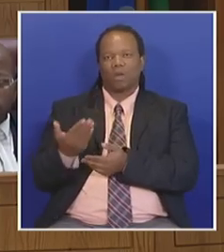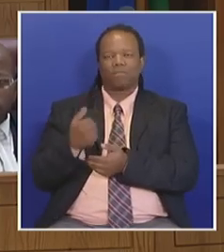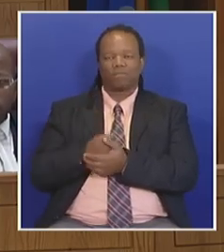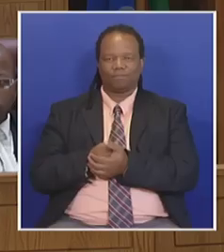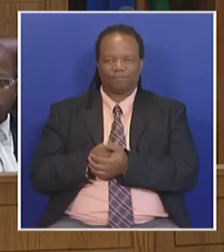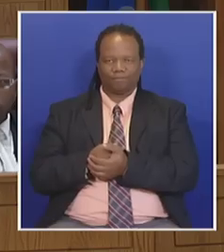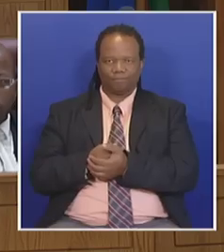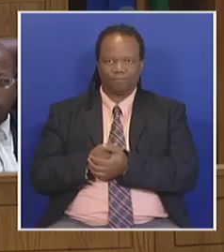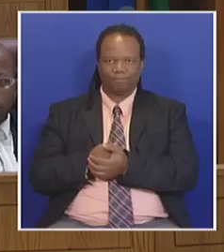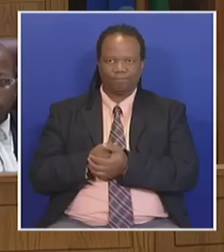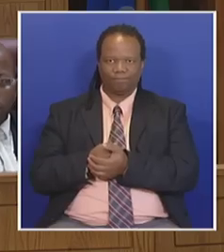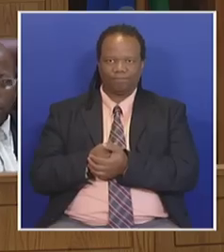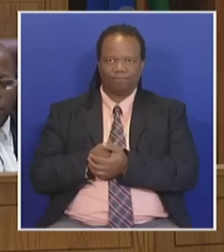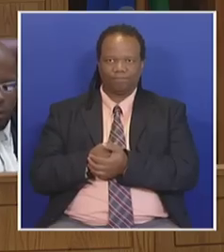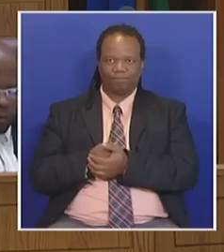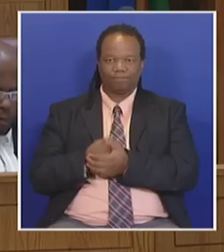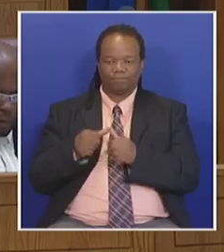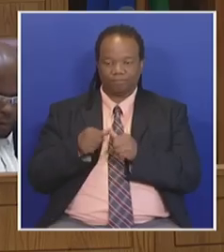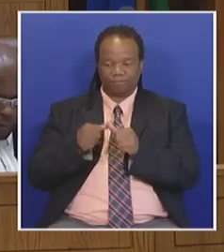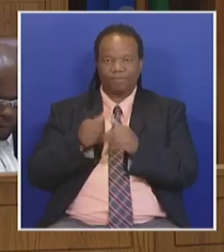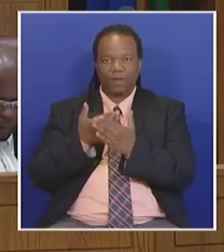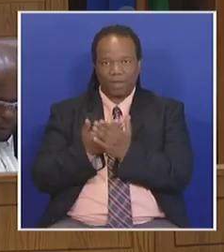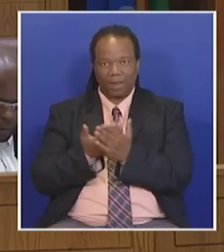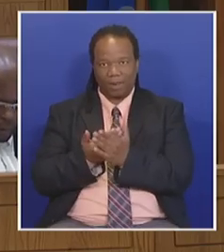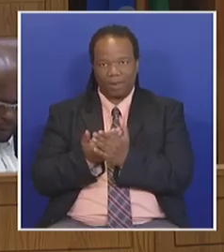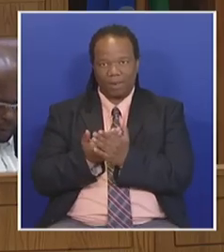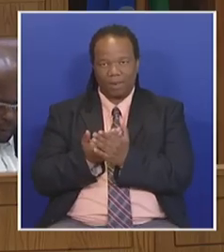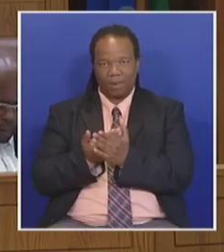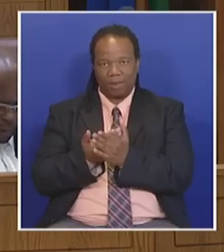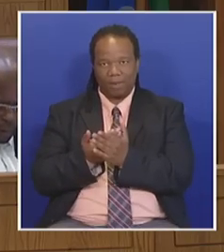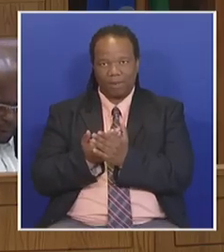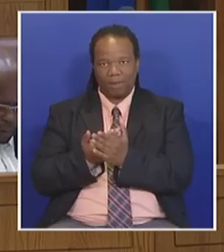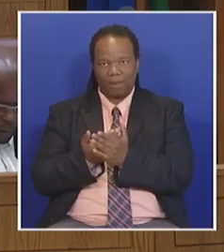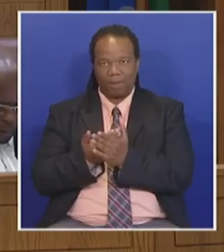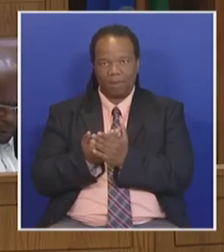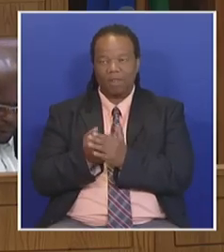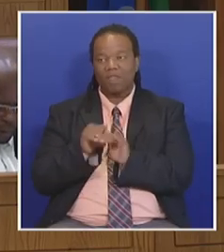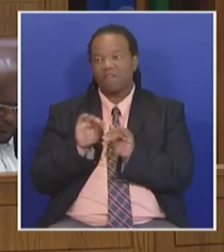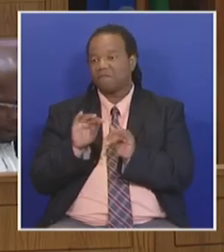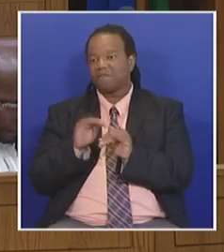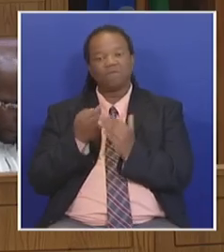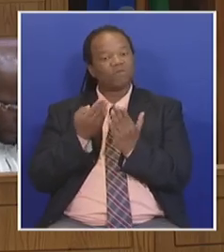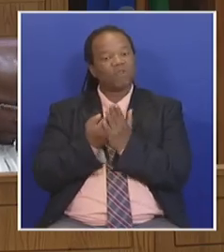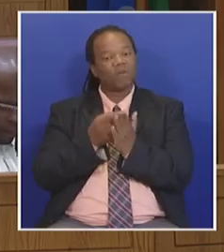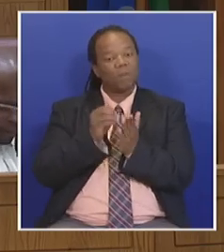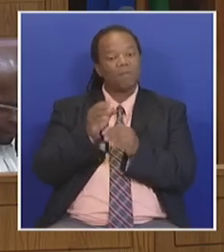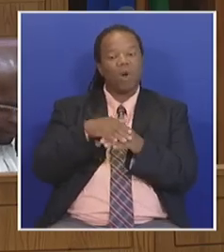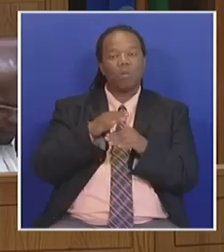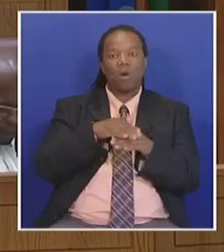Can we proceed, honorable members? If there are no further notices of motions,